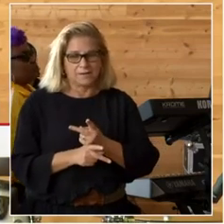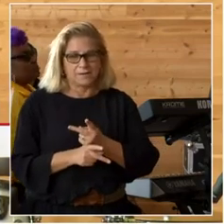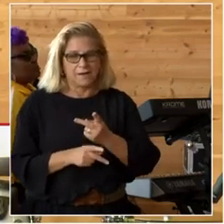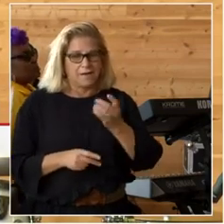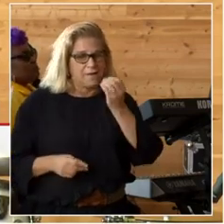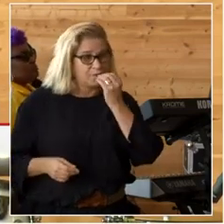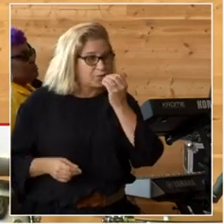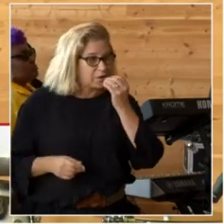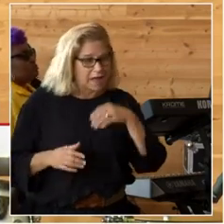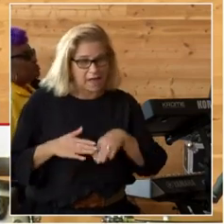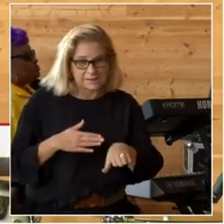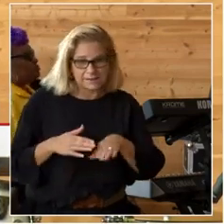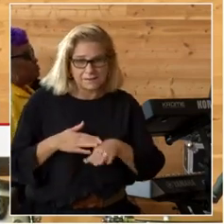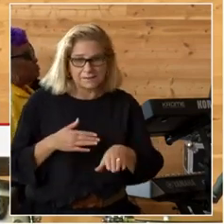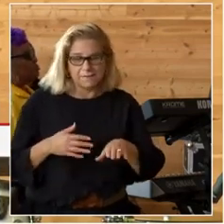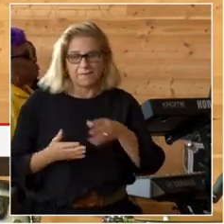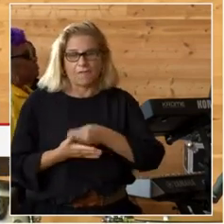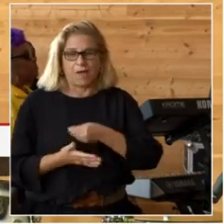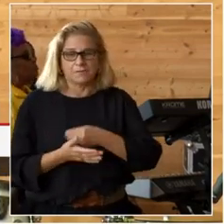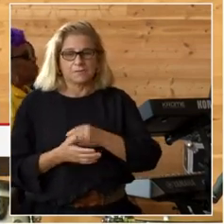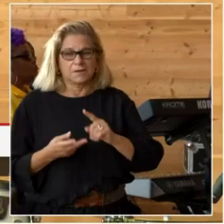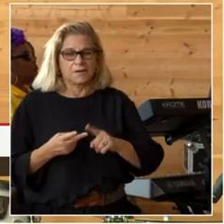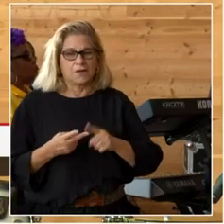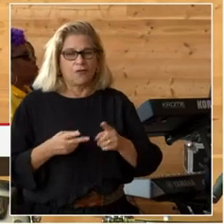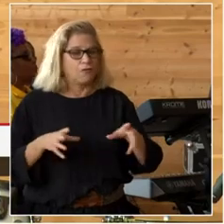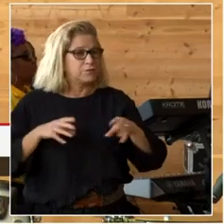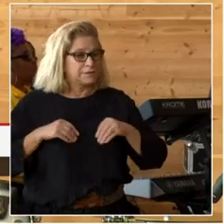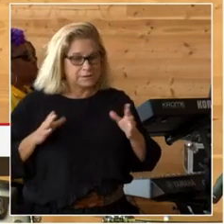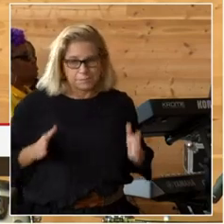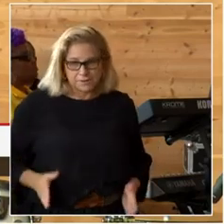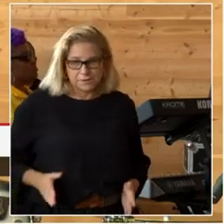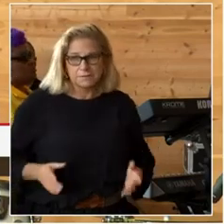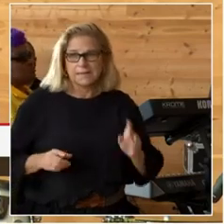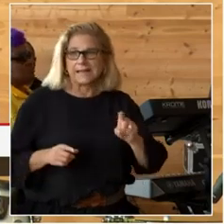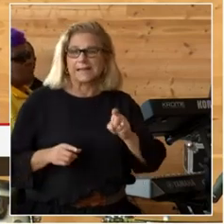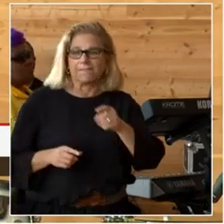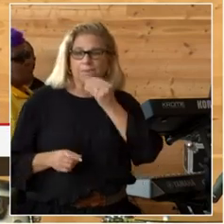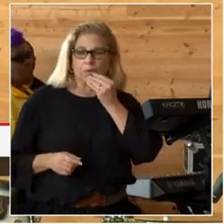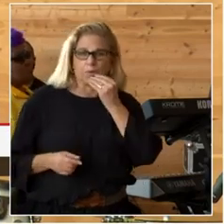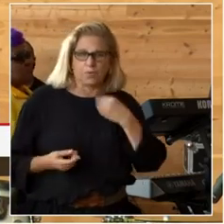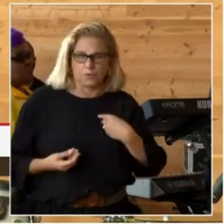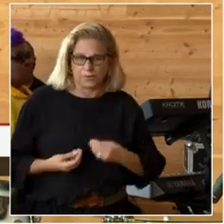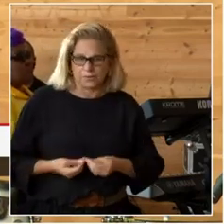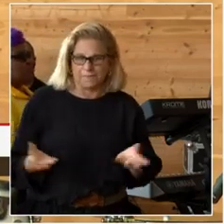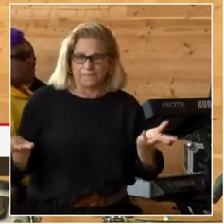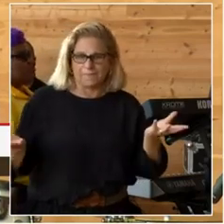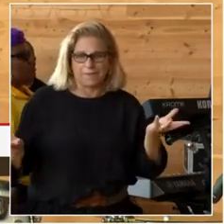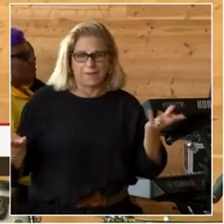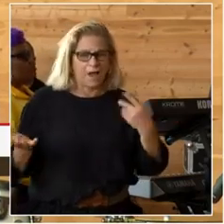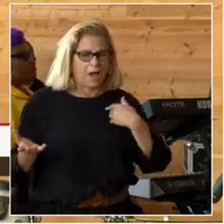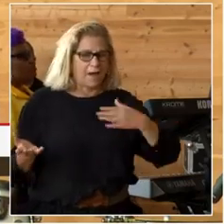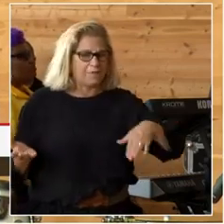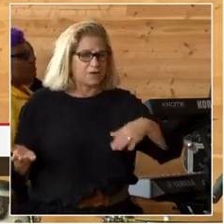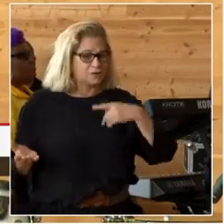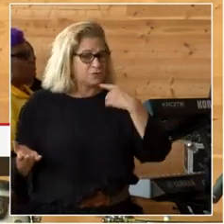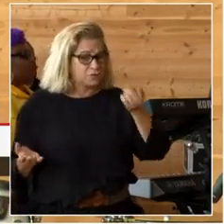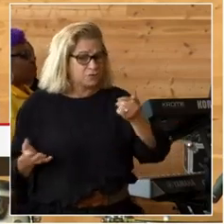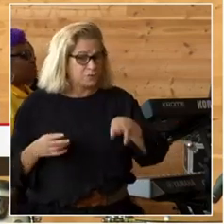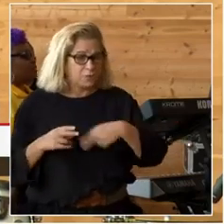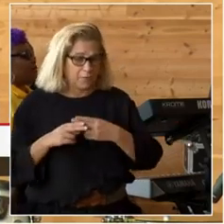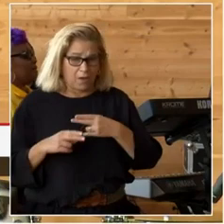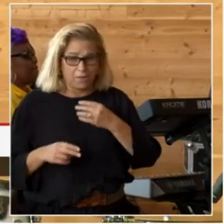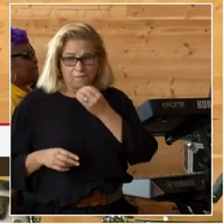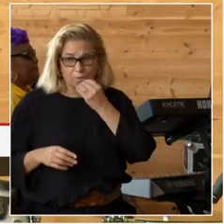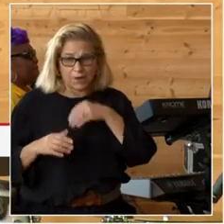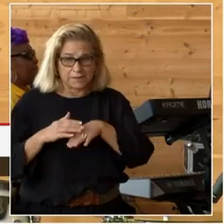access fund recipients as well. And I don't even have to tell you about food access. We have opened